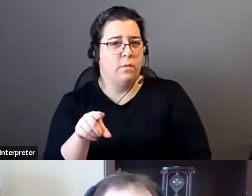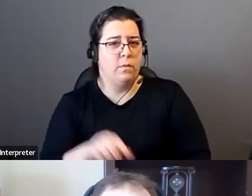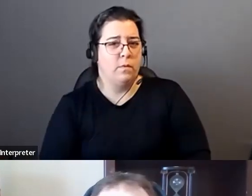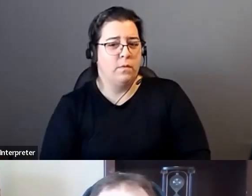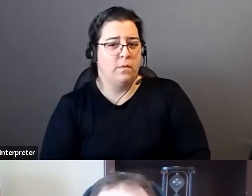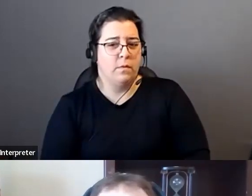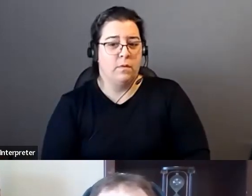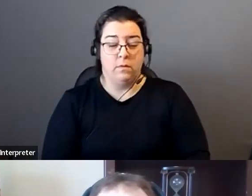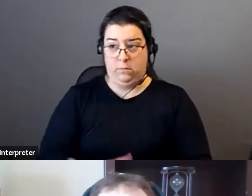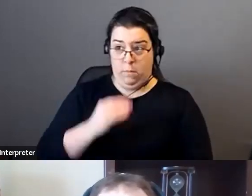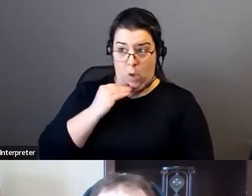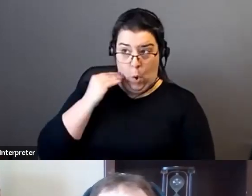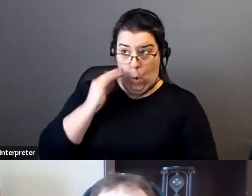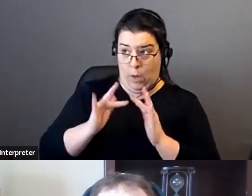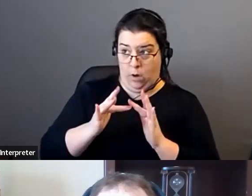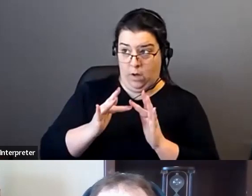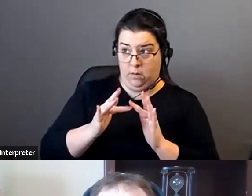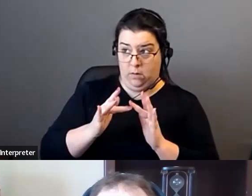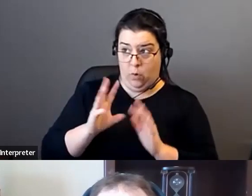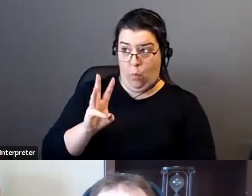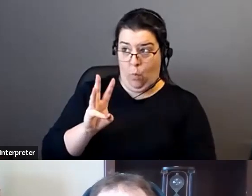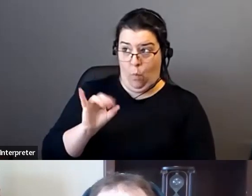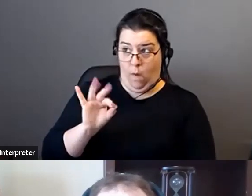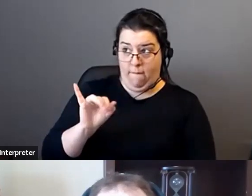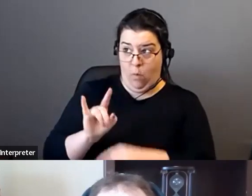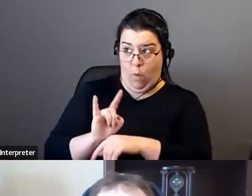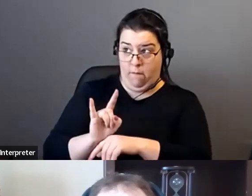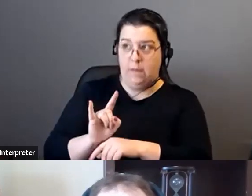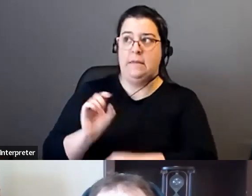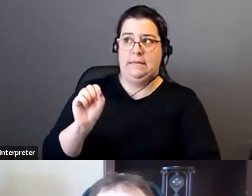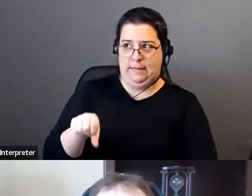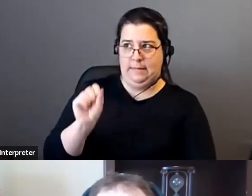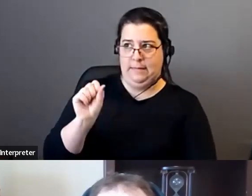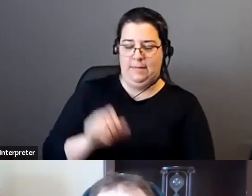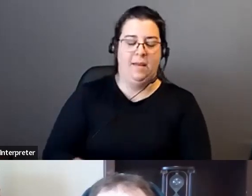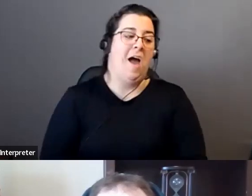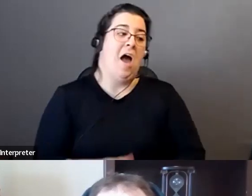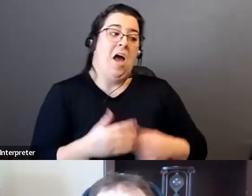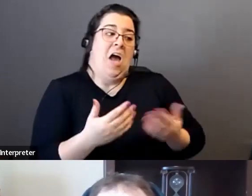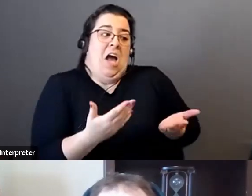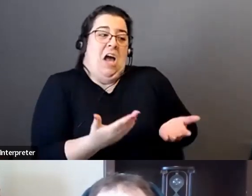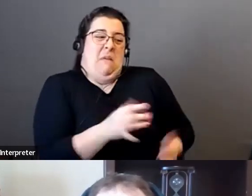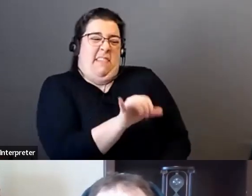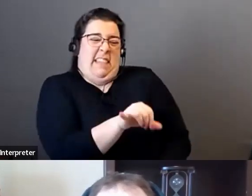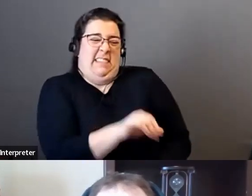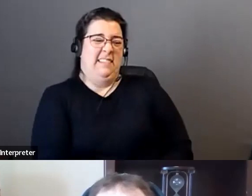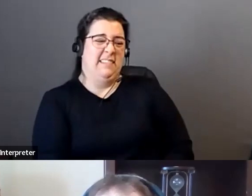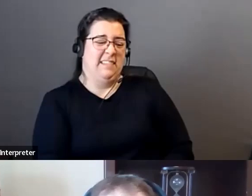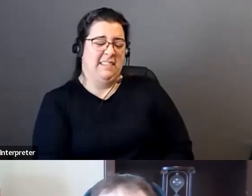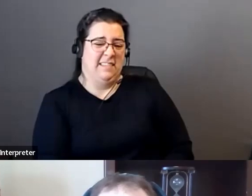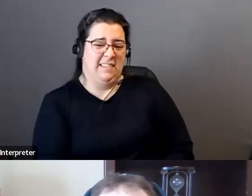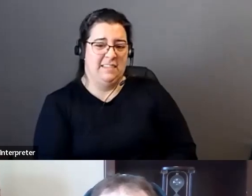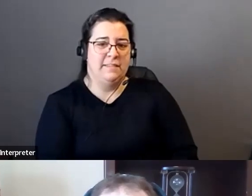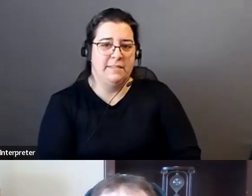Wi-Fi, like my home internet Wi-Fi. Yeah. That may be your challenge right there. Okay. When you're